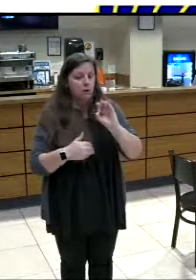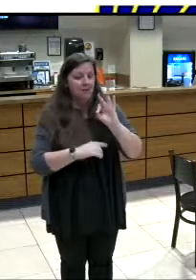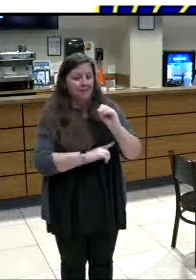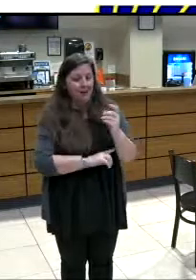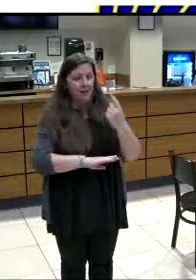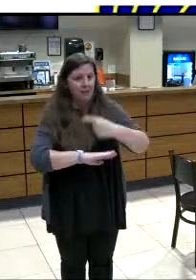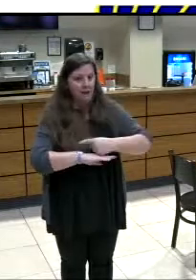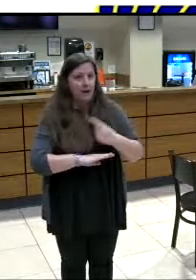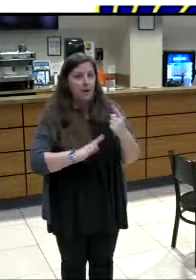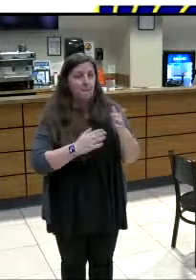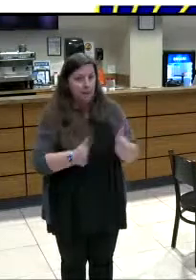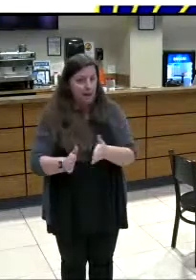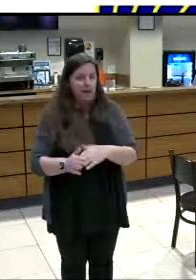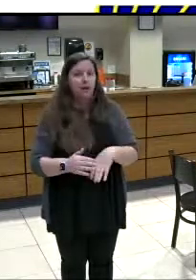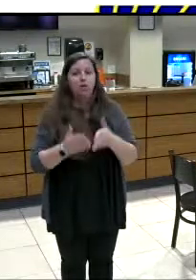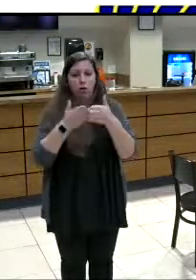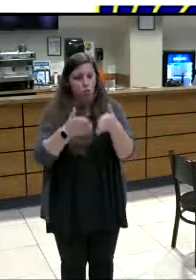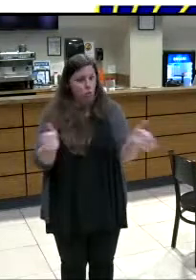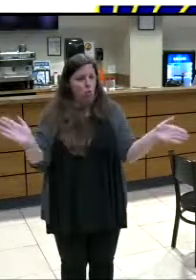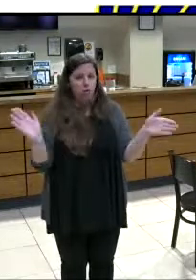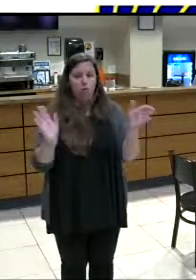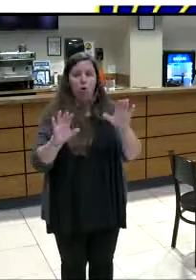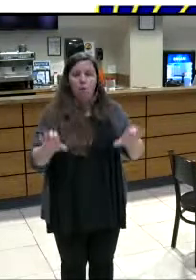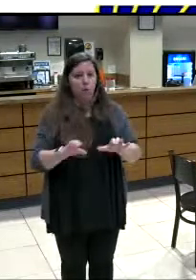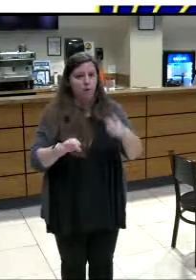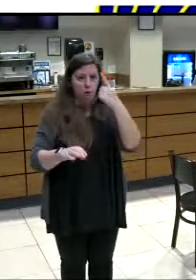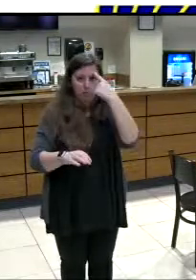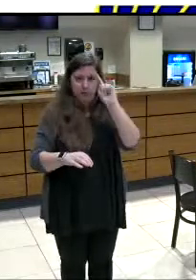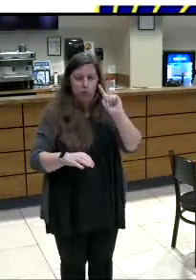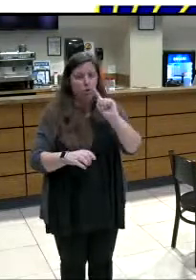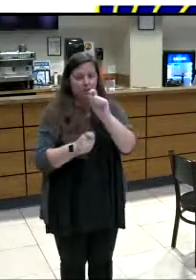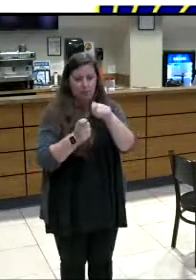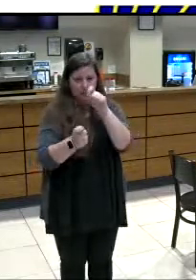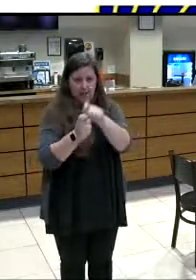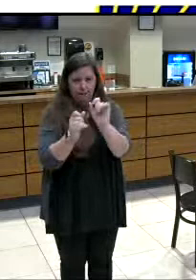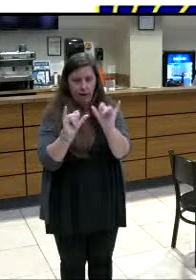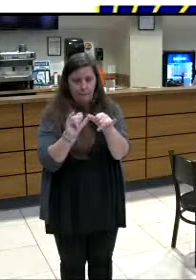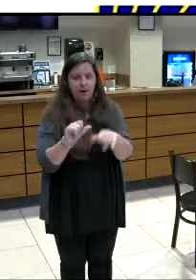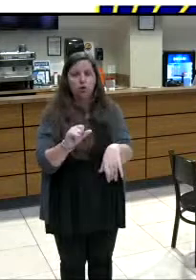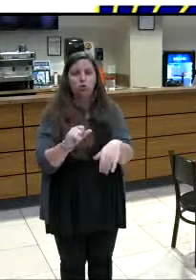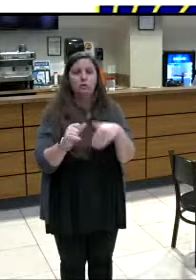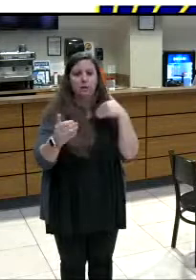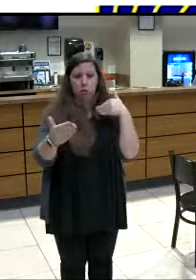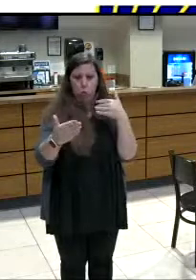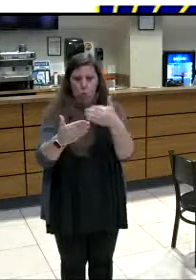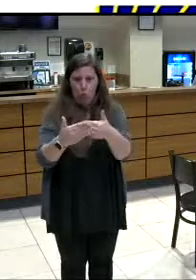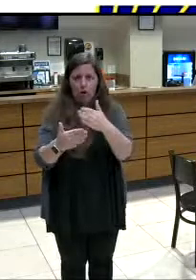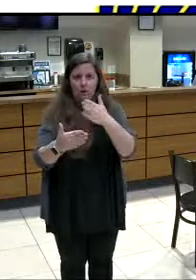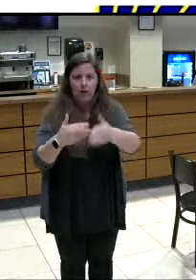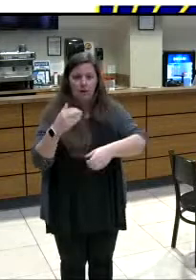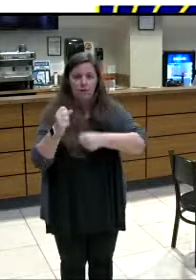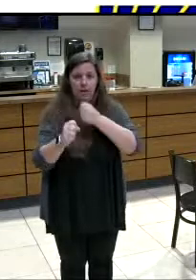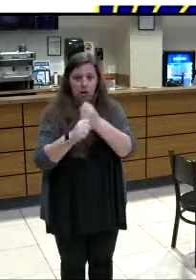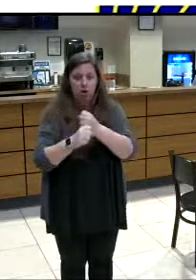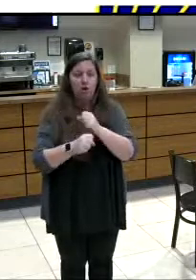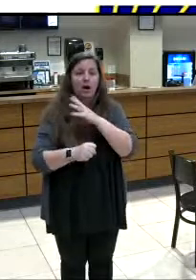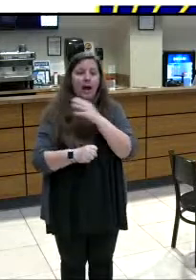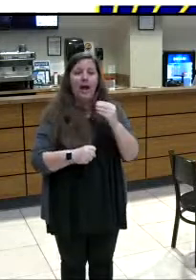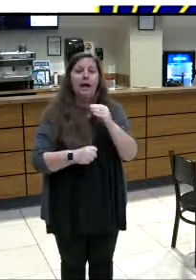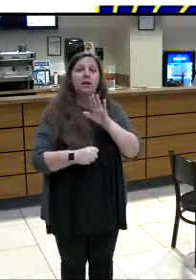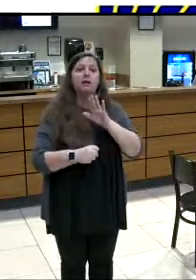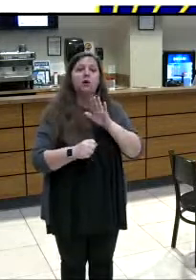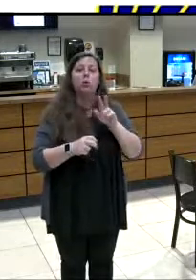on specific measures towards the end of the year, and then we're also measuring the response to schools' requests for direct